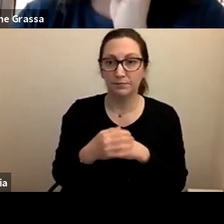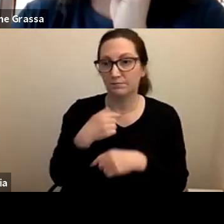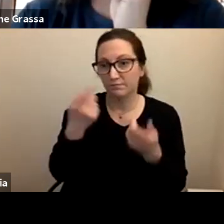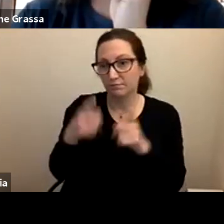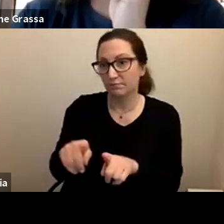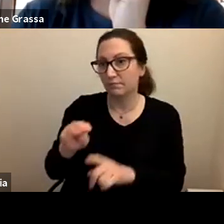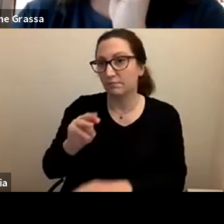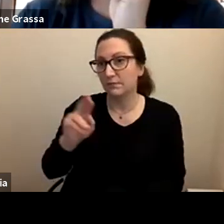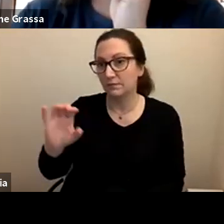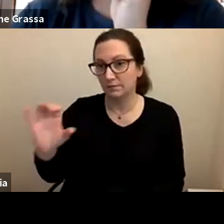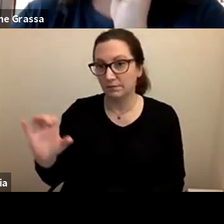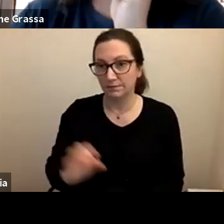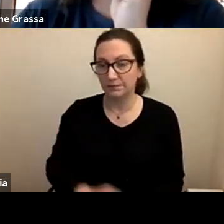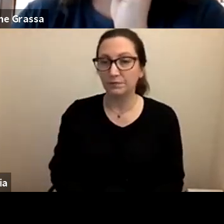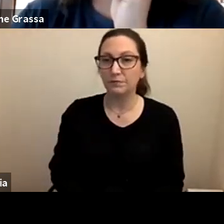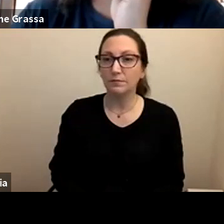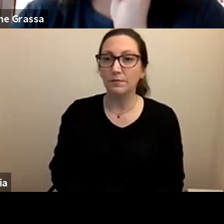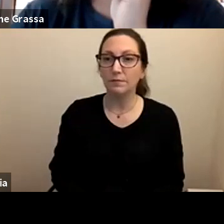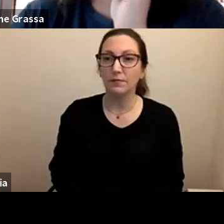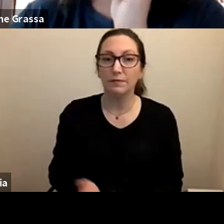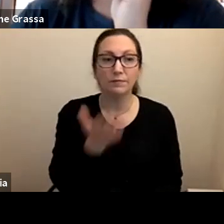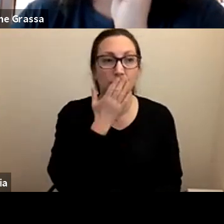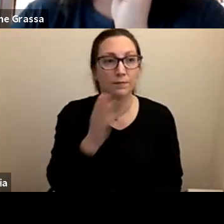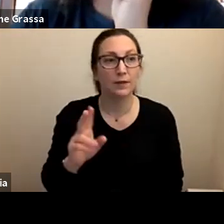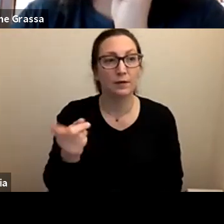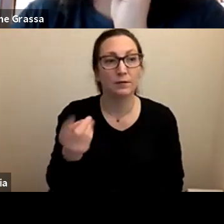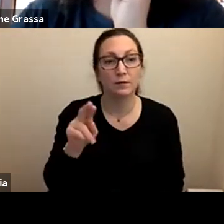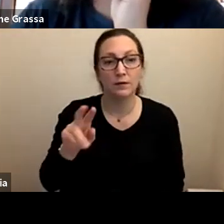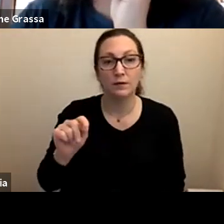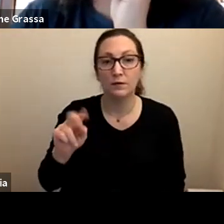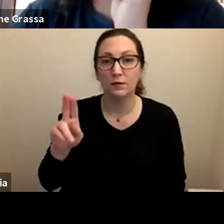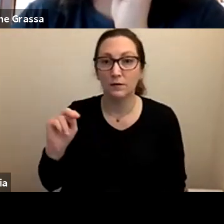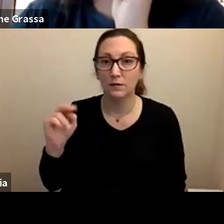Thanks. Well said. Dr. Tung?